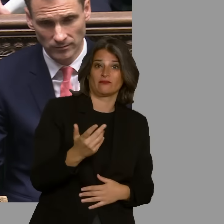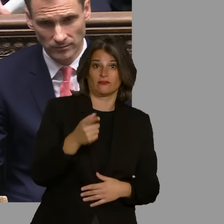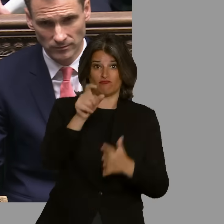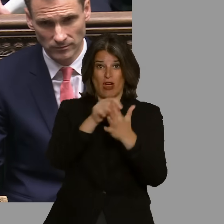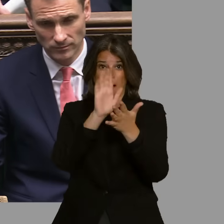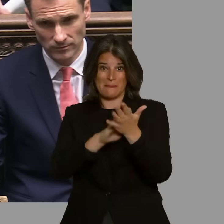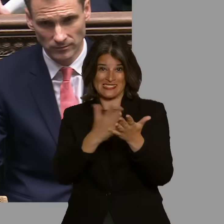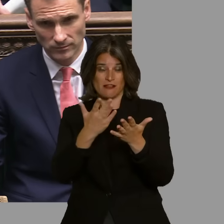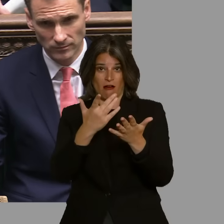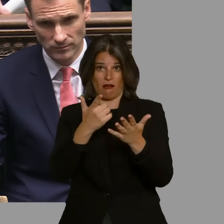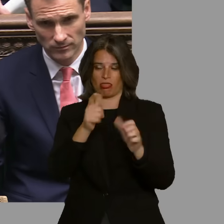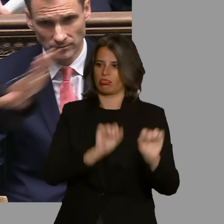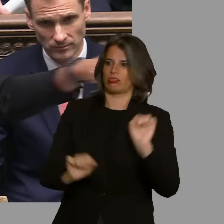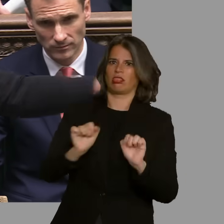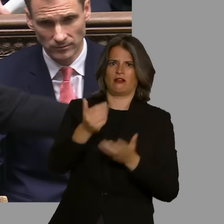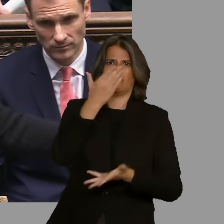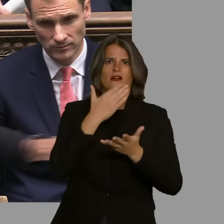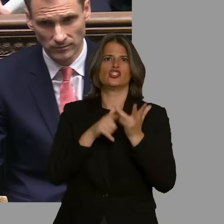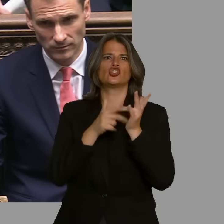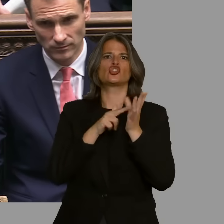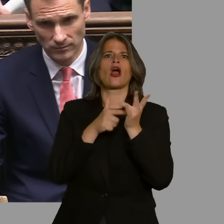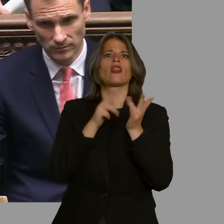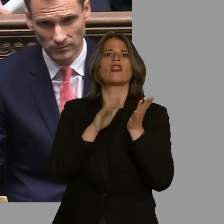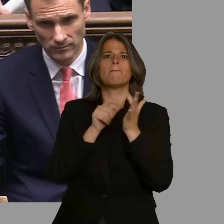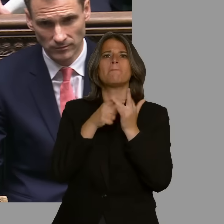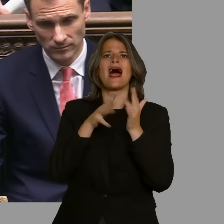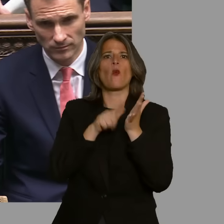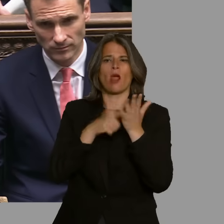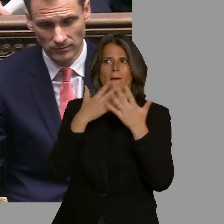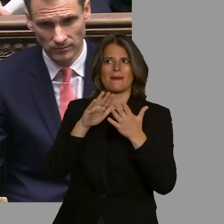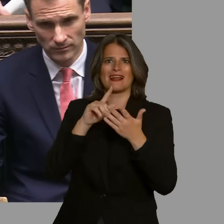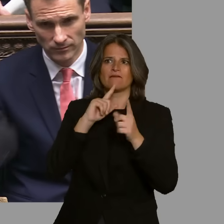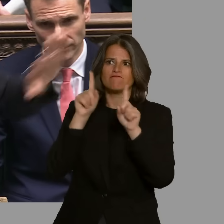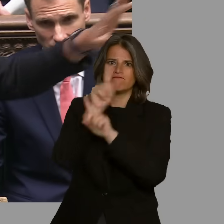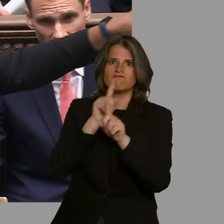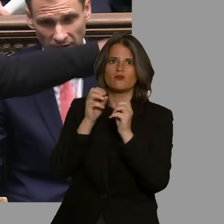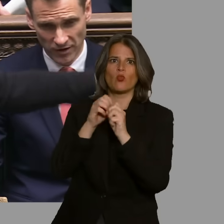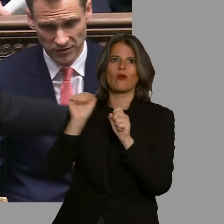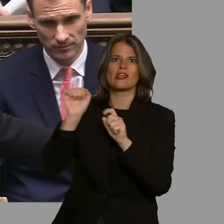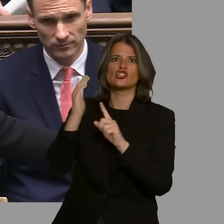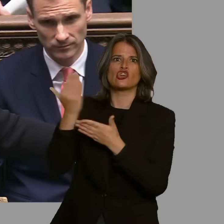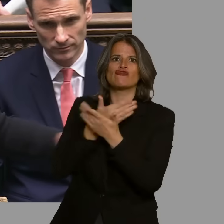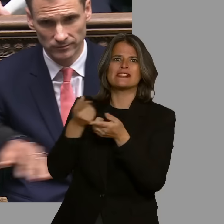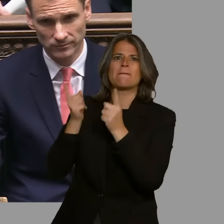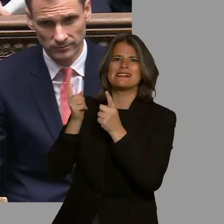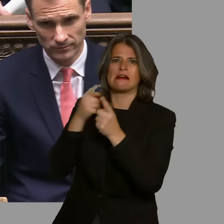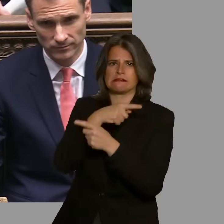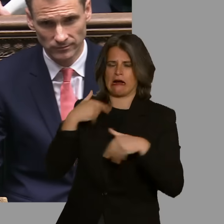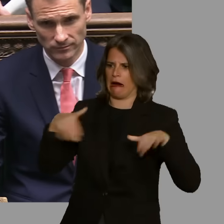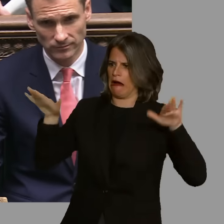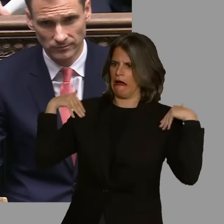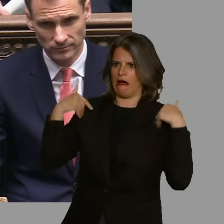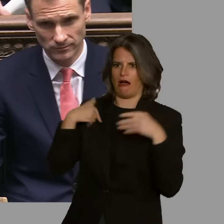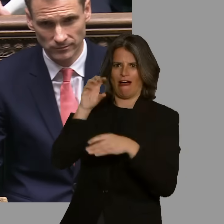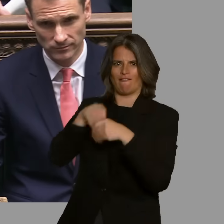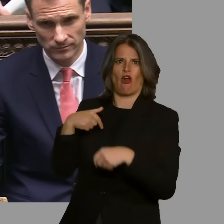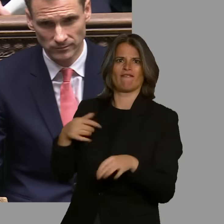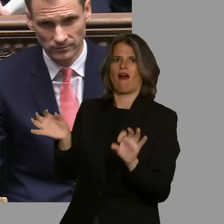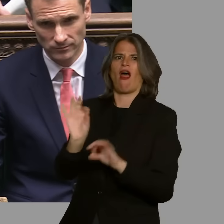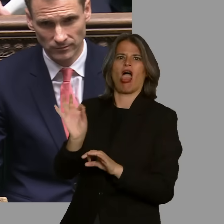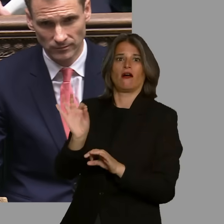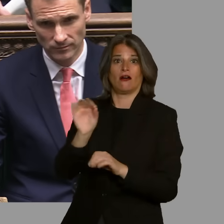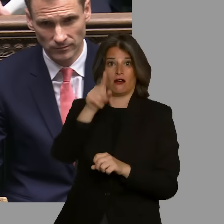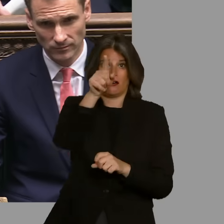I suspect those statements won't prove it either. He's blaming his civil servants. He's blaming the media. He's blaming the last government. He